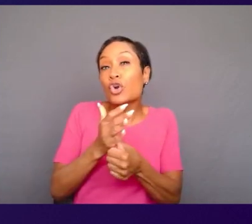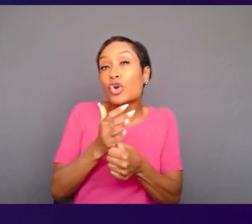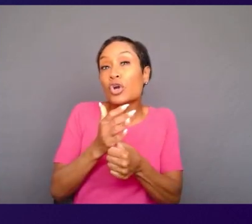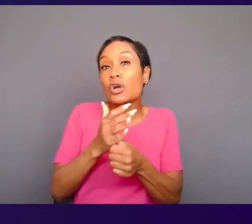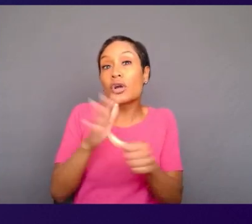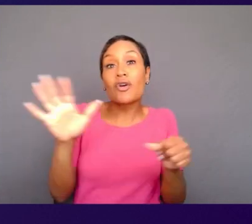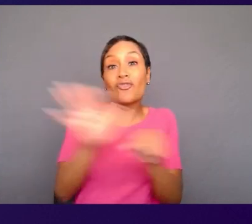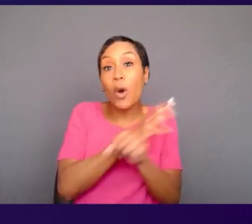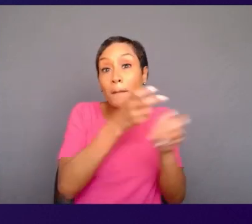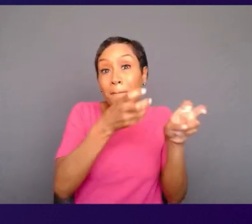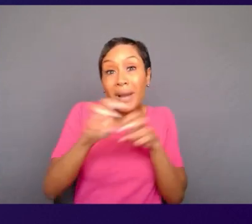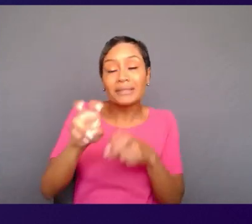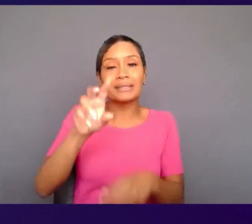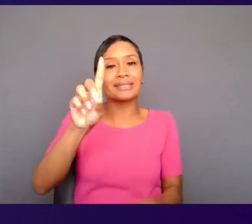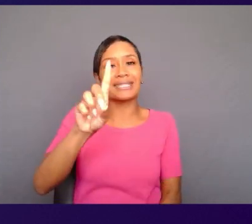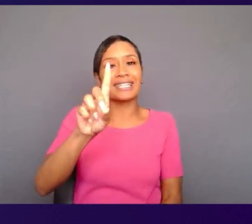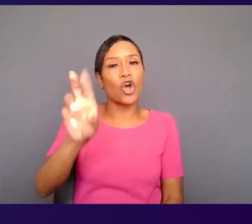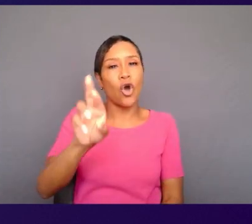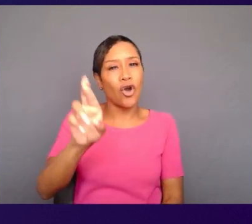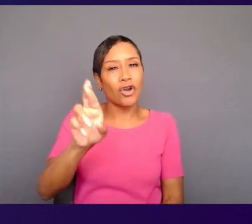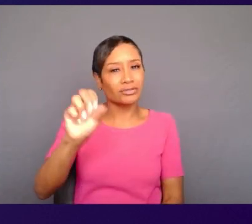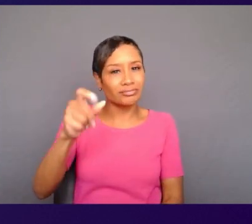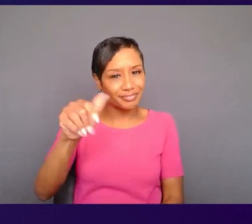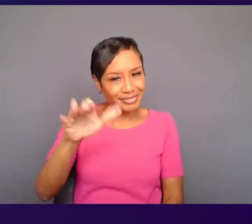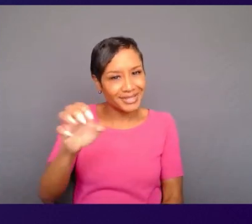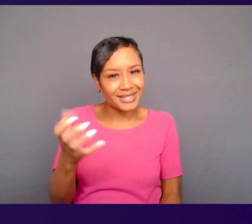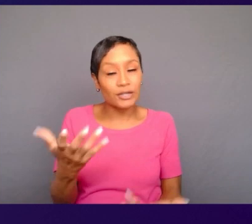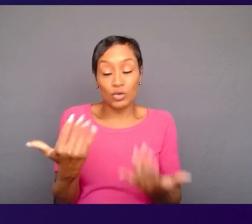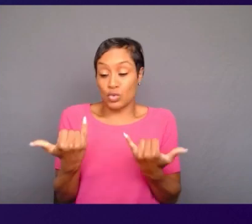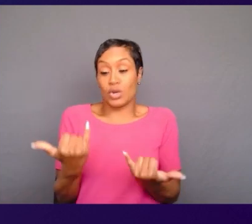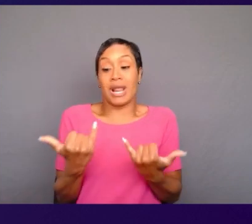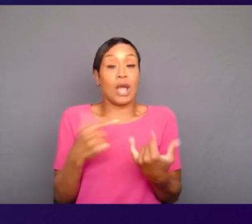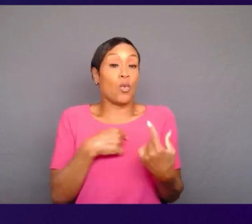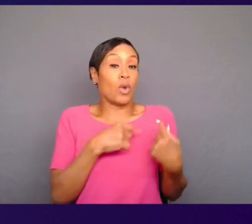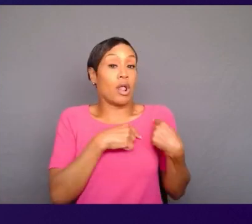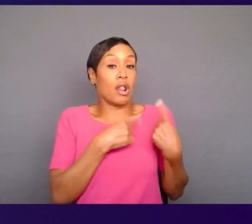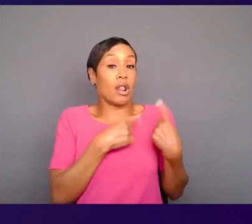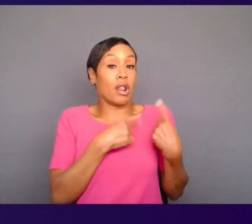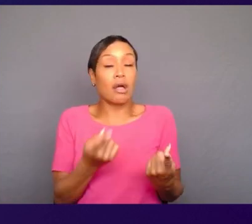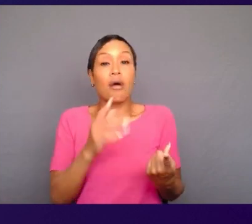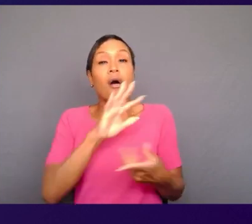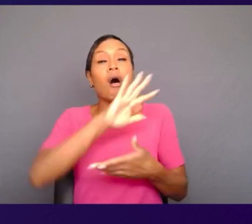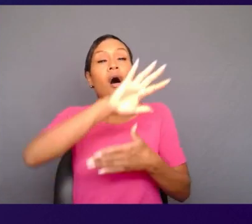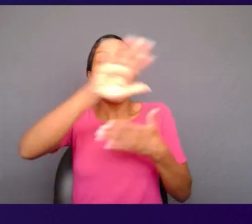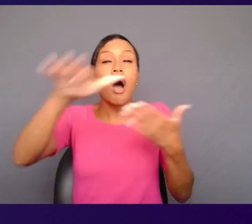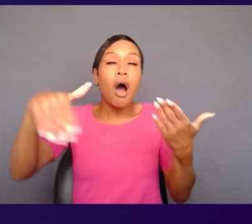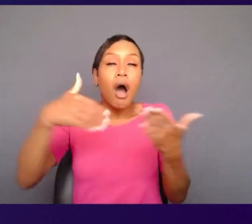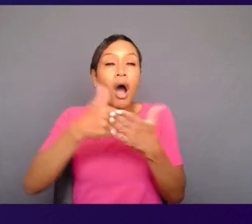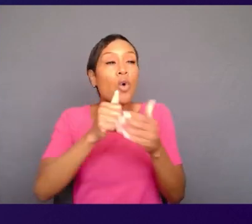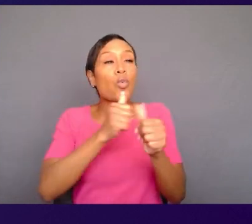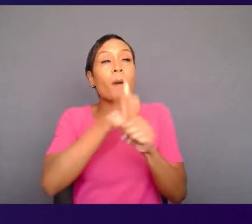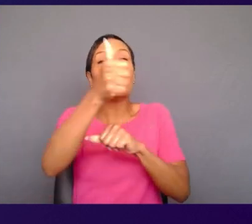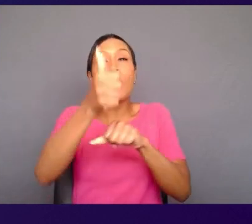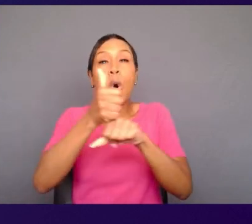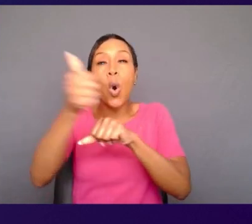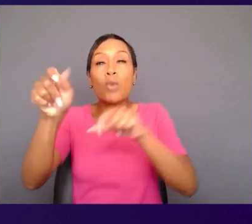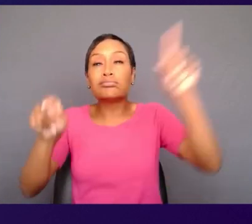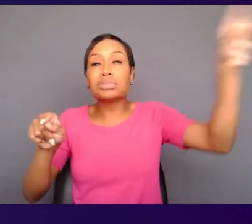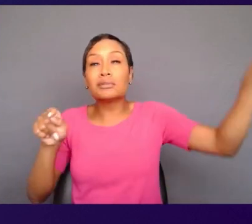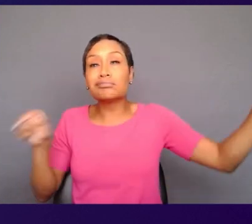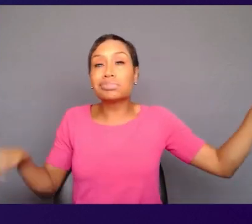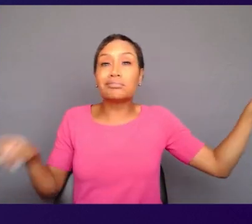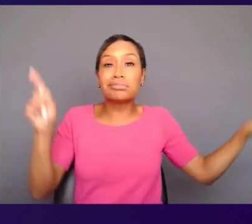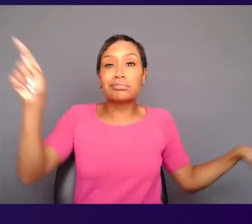was in our DR space. So today, what we had been doing was taking all of these remote disparate site NetApp